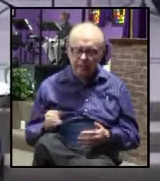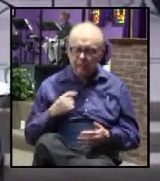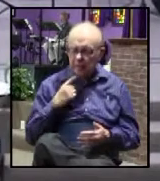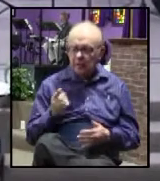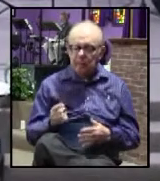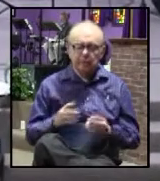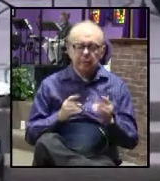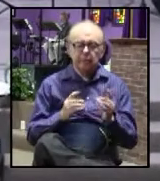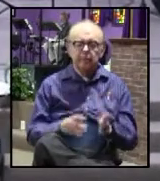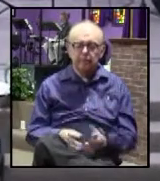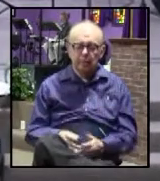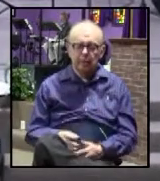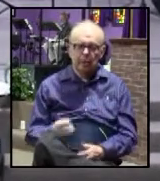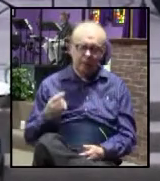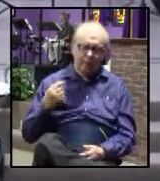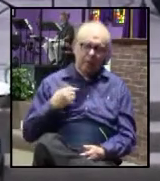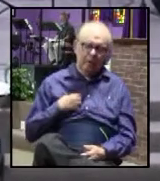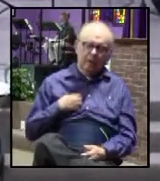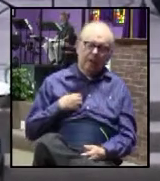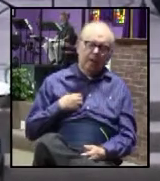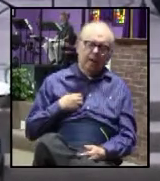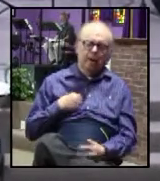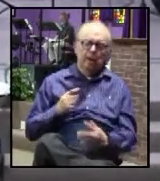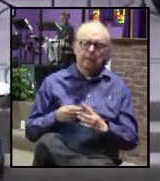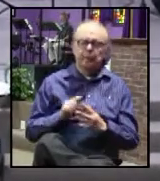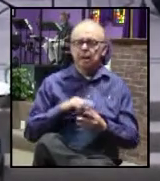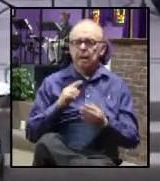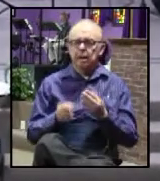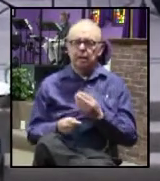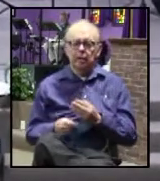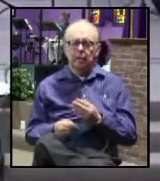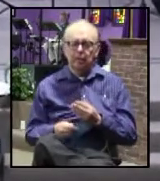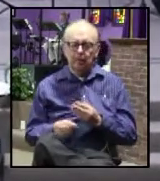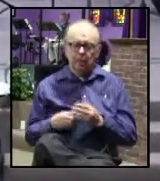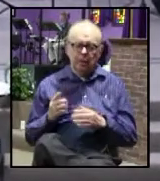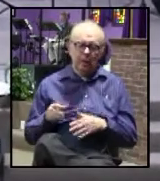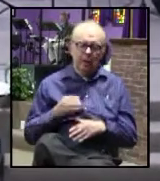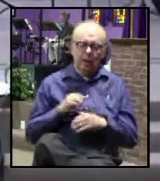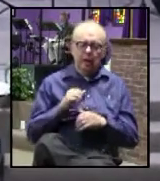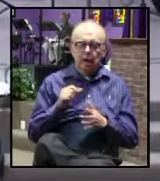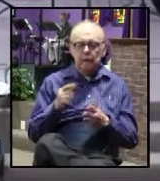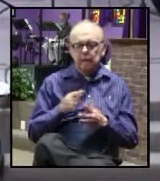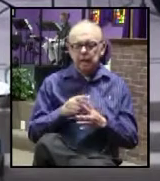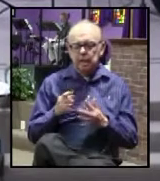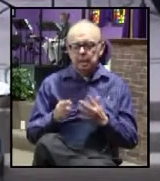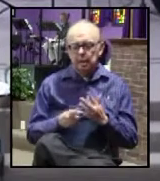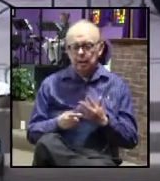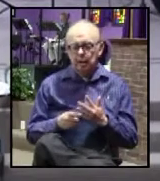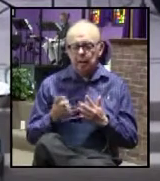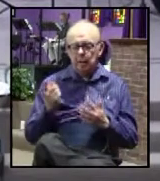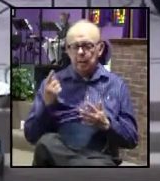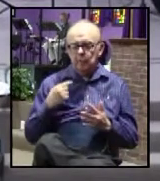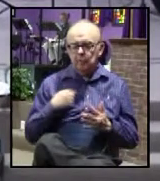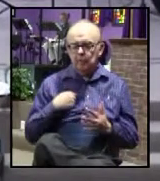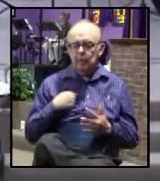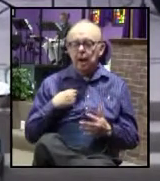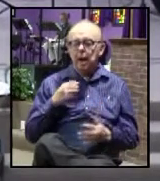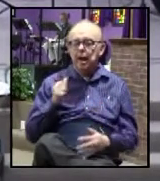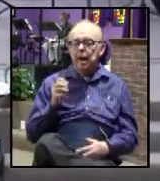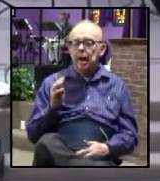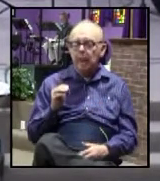telling his disciples, I am the beginning and the end. I am Alpha and Omega, for I